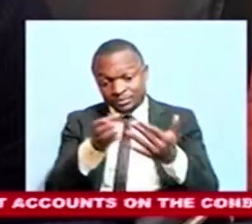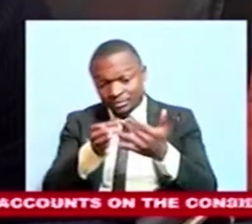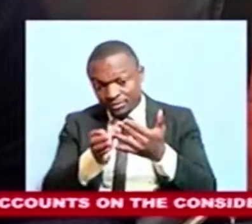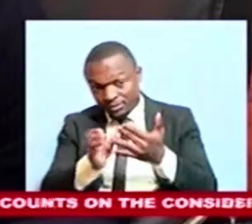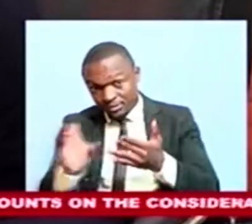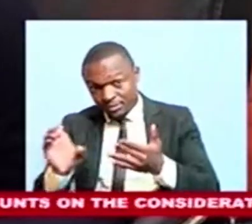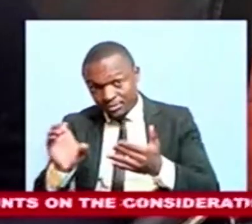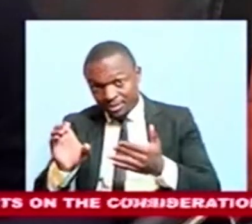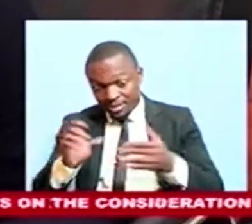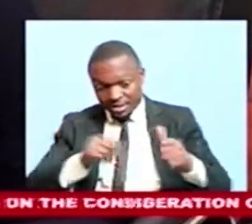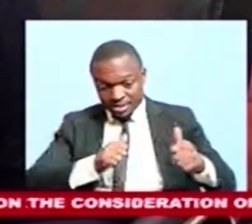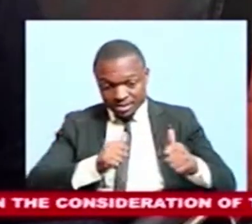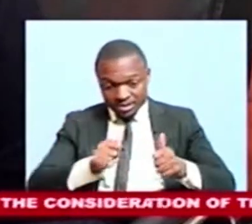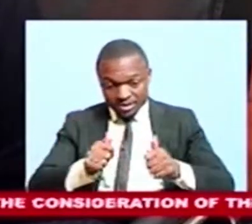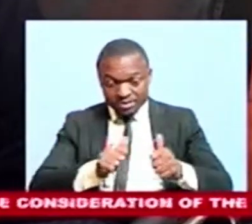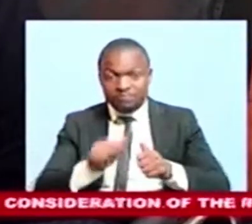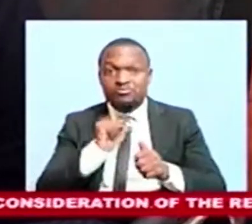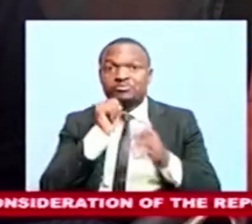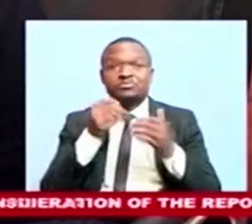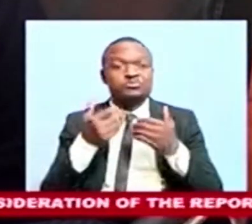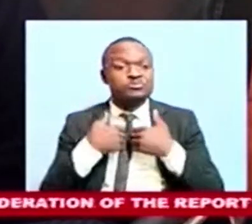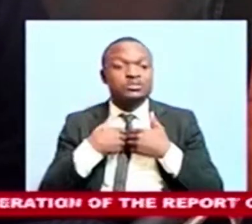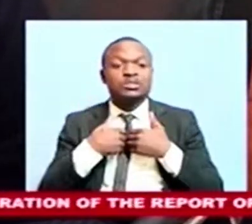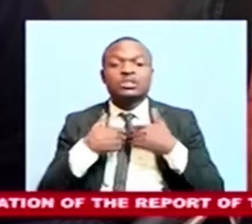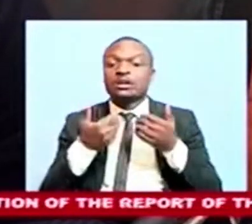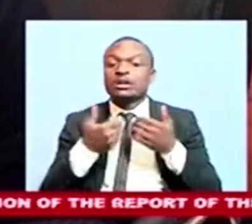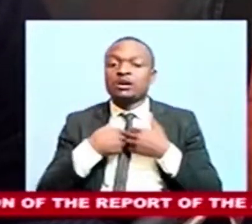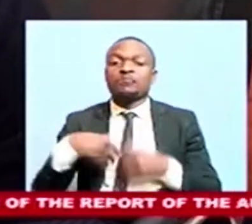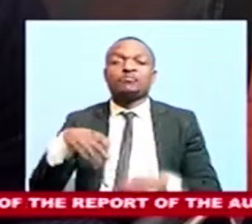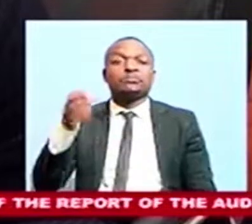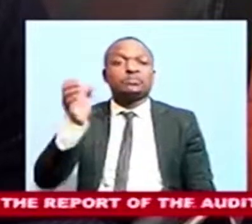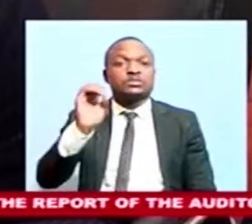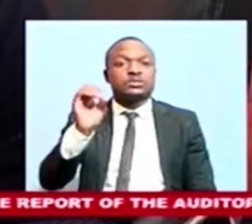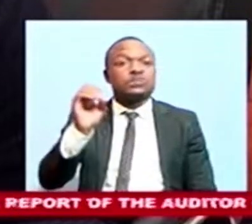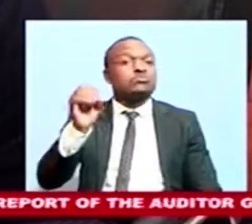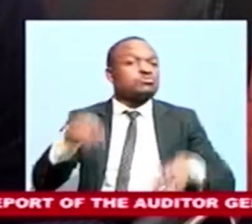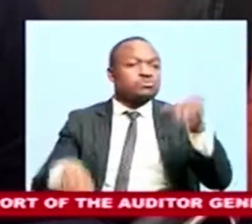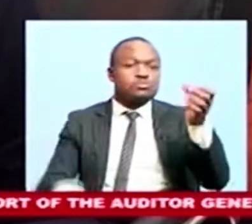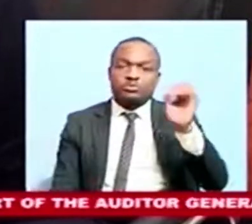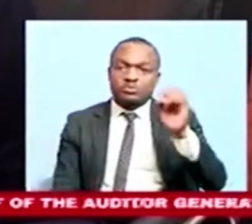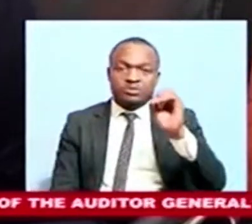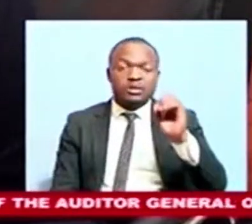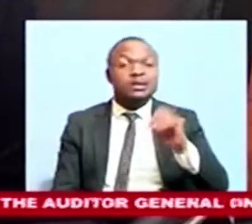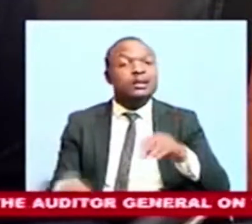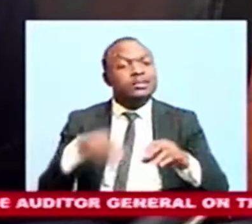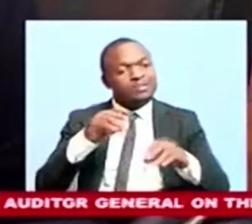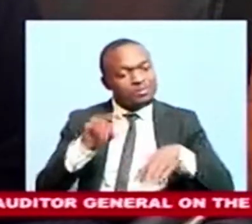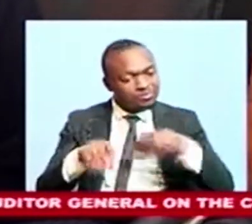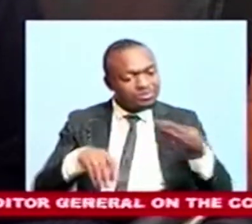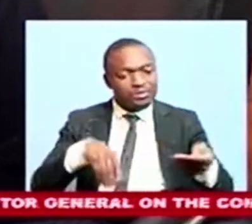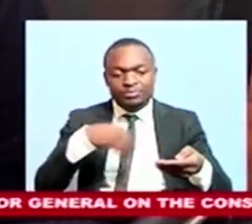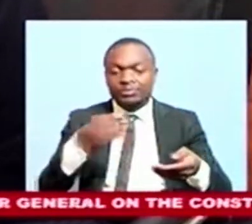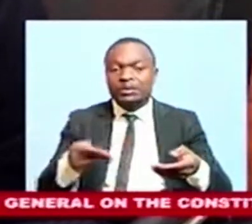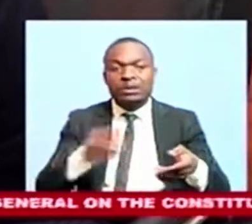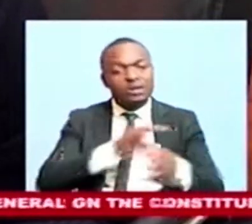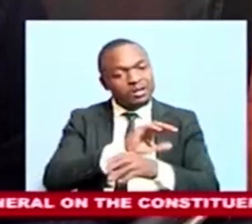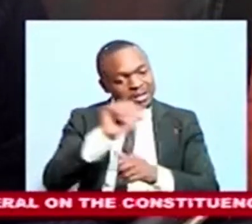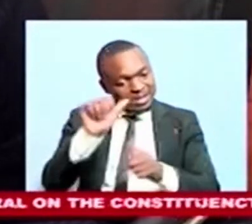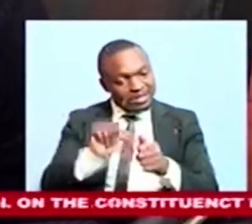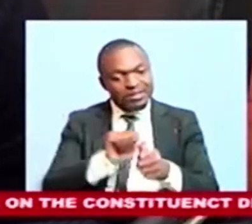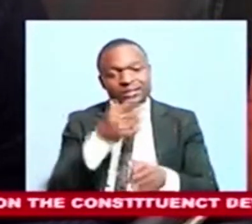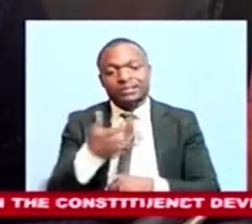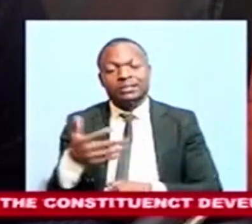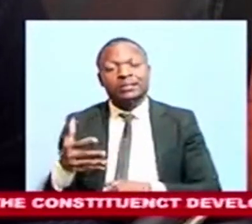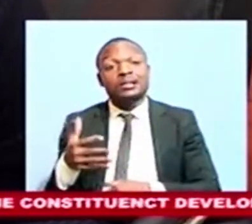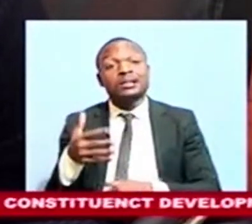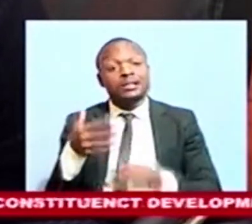administrative, they don't have, they've got 0. They have spent everything. Now, I